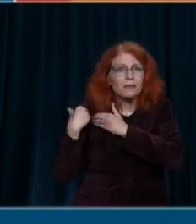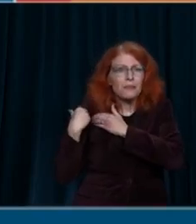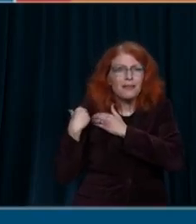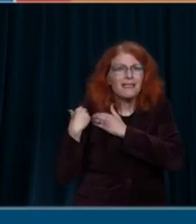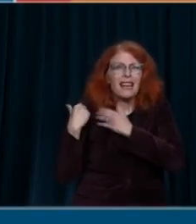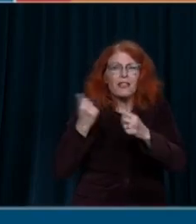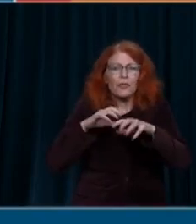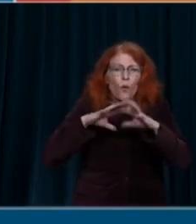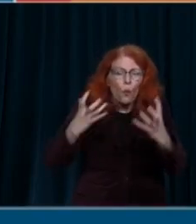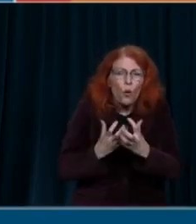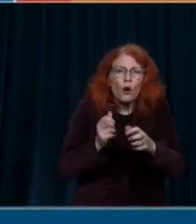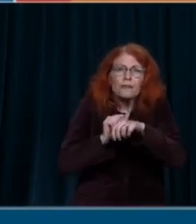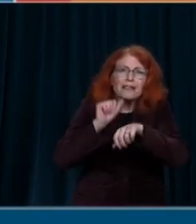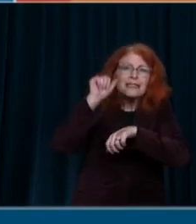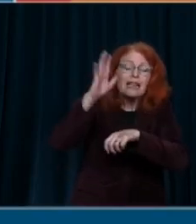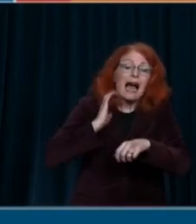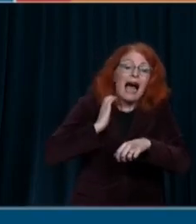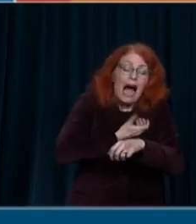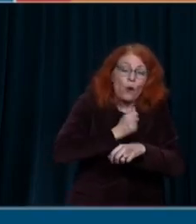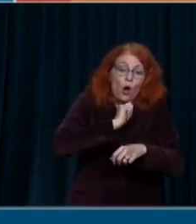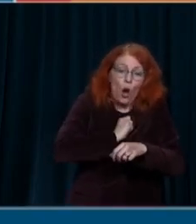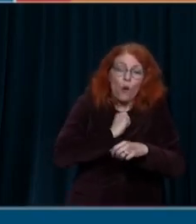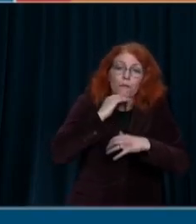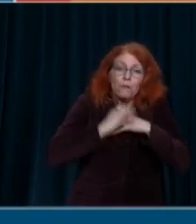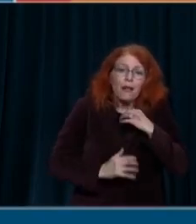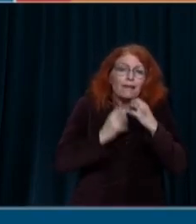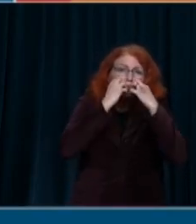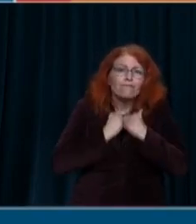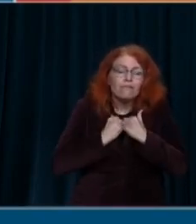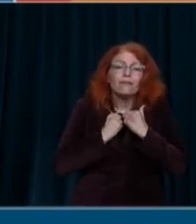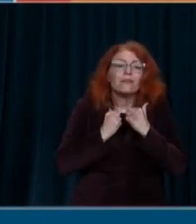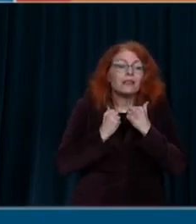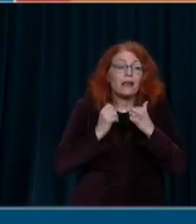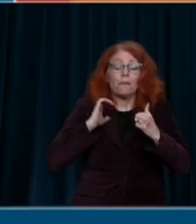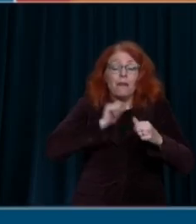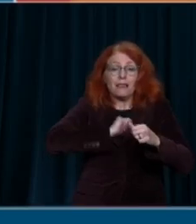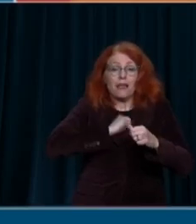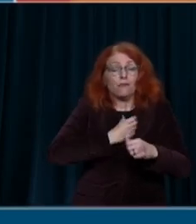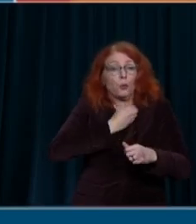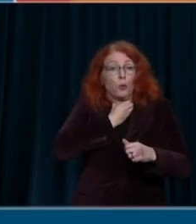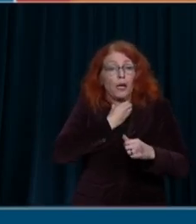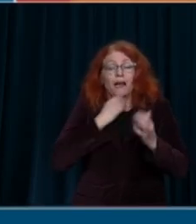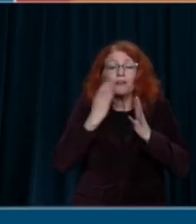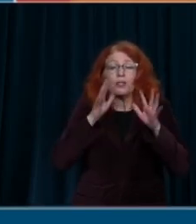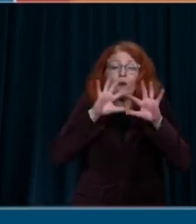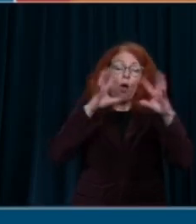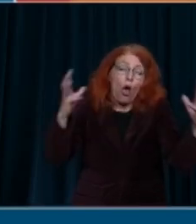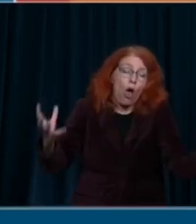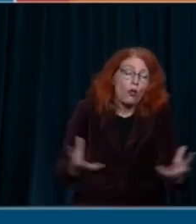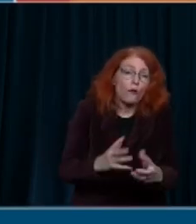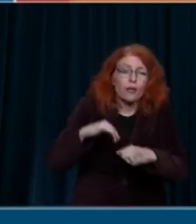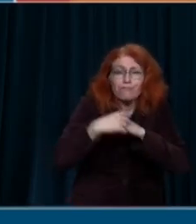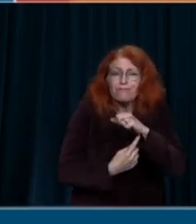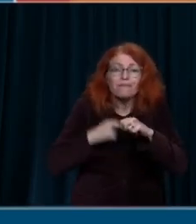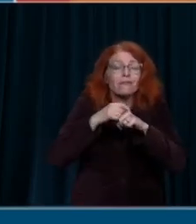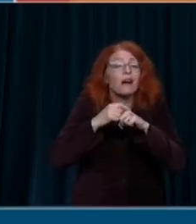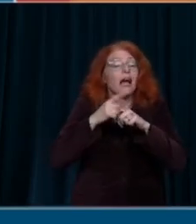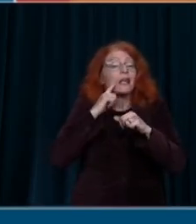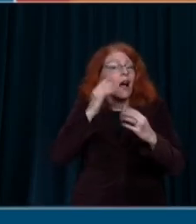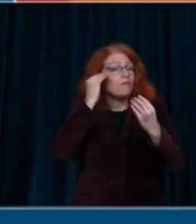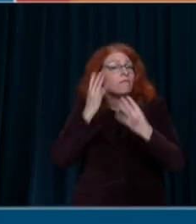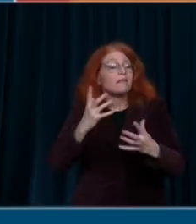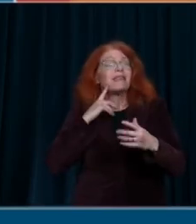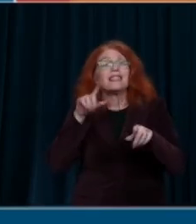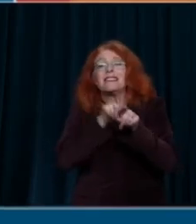in the world to be sending our own blood and treasure. I'm a Marine, and I've served all over the world, and I can tell you, and I'm sure